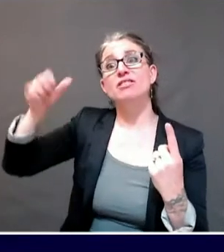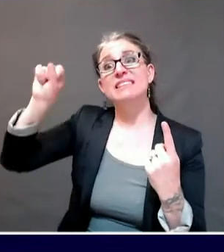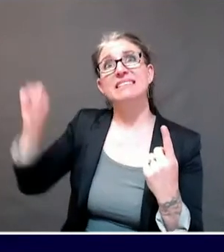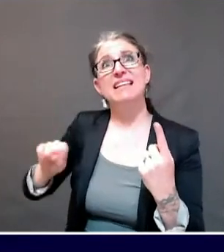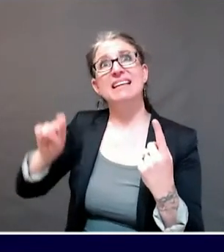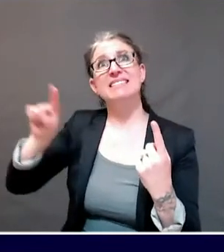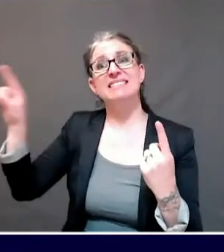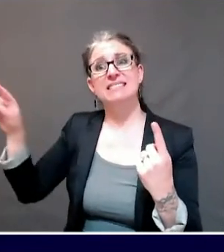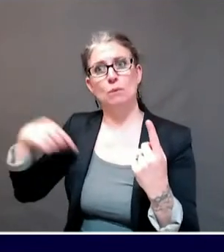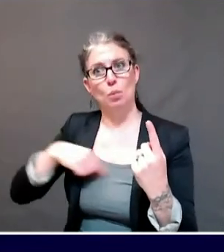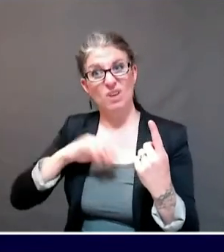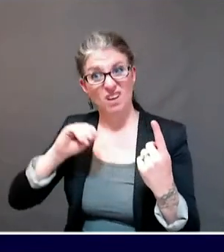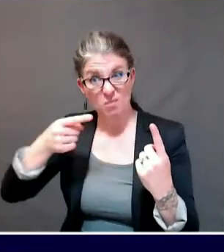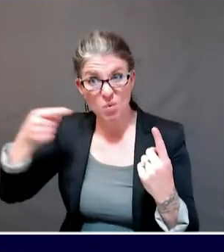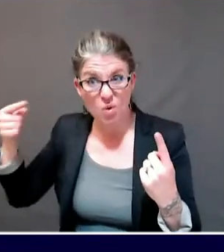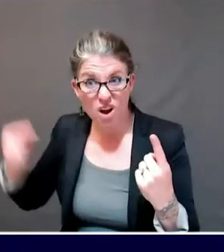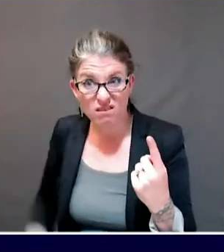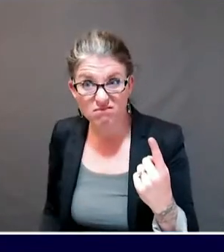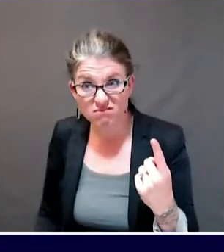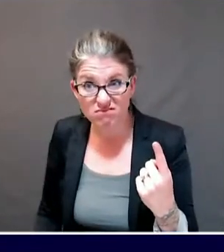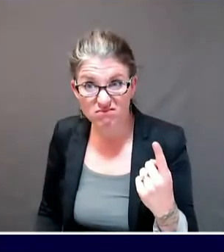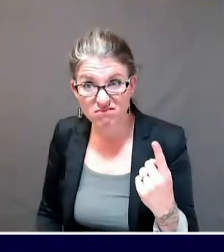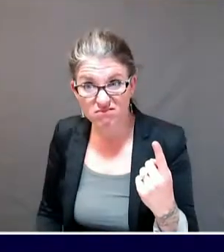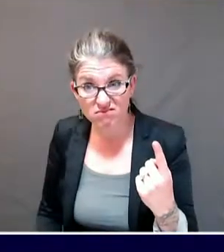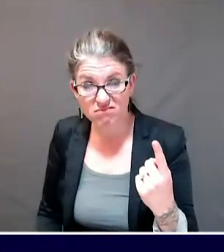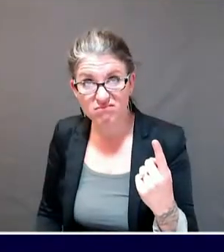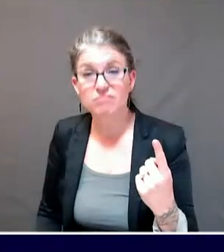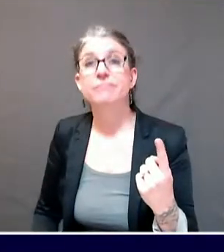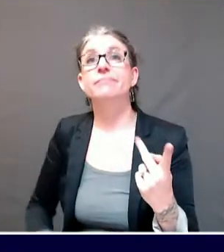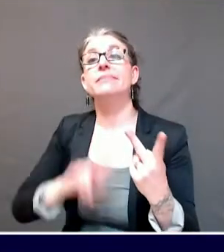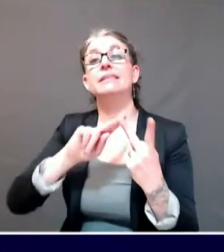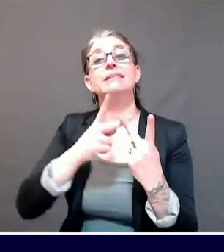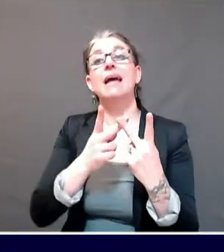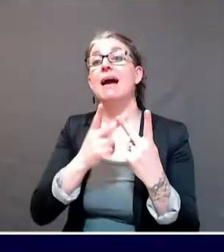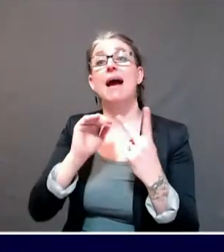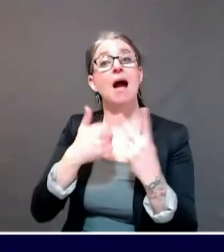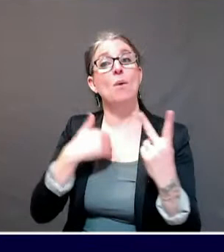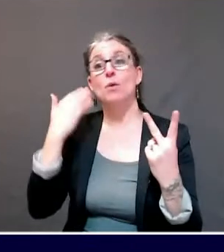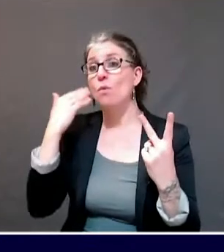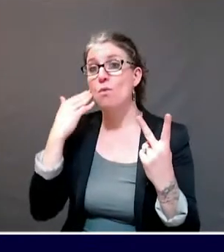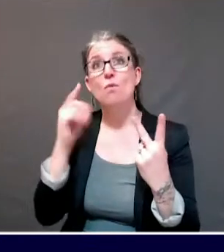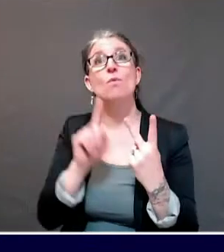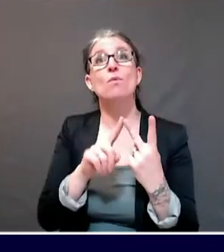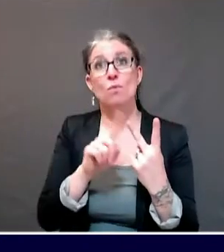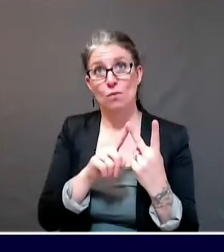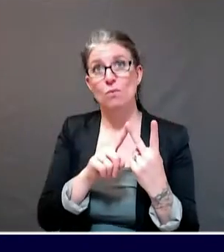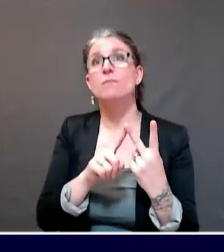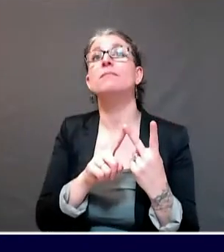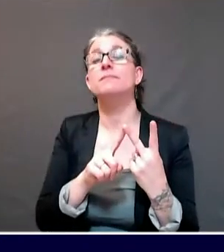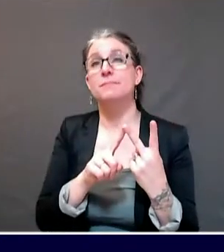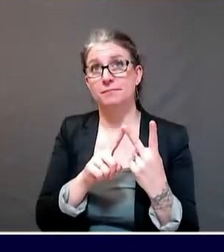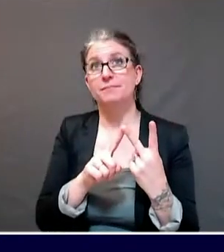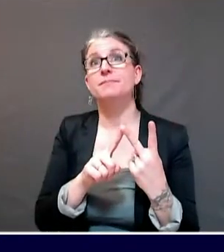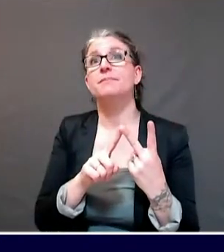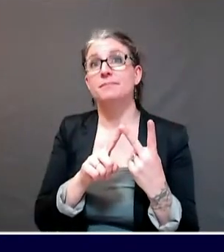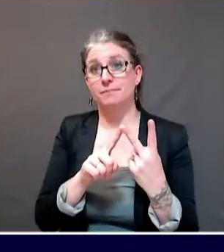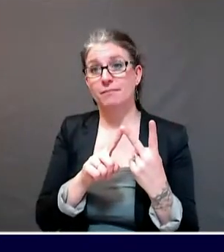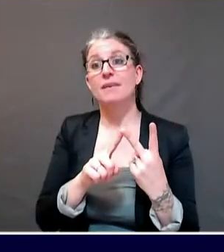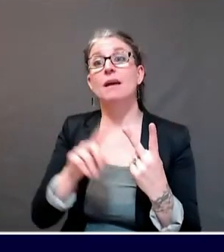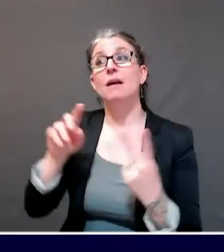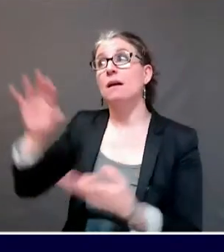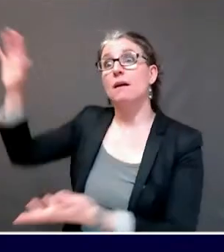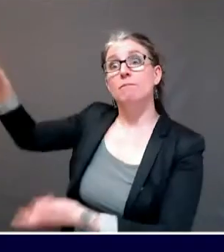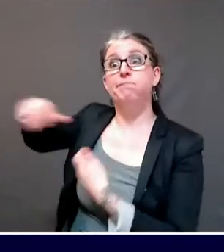is of the vaccines that have been allocated to the state, what percentage had been administered? And I